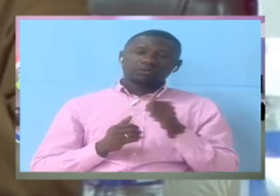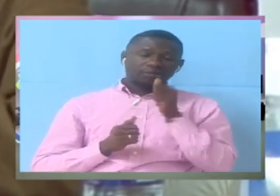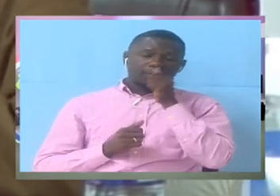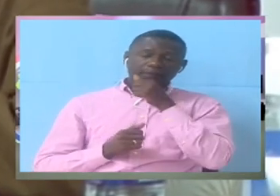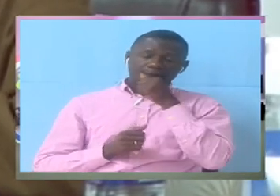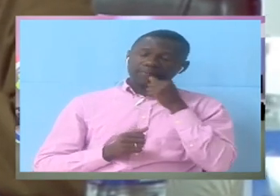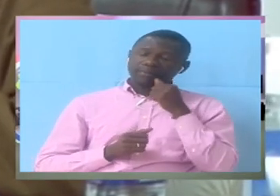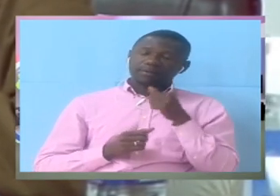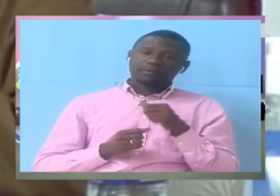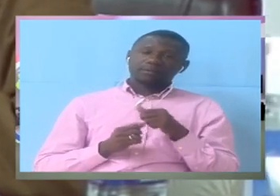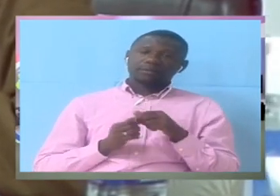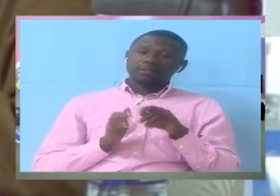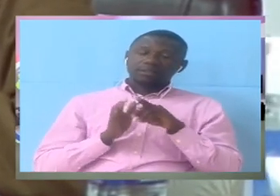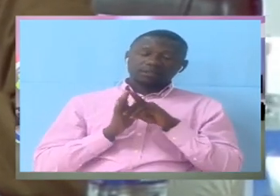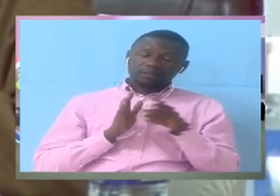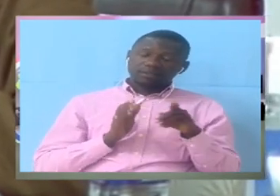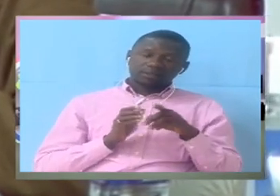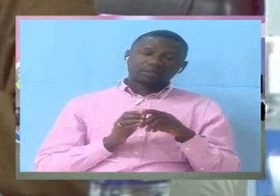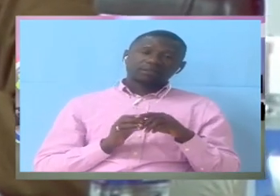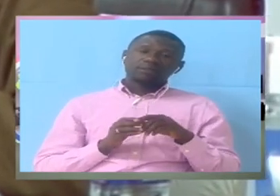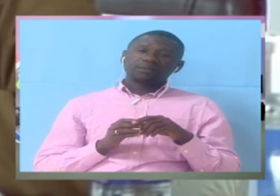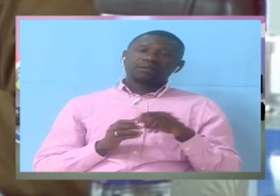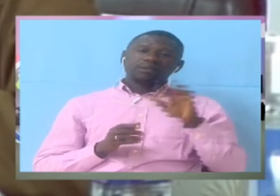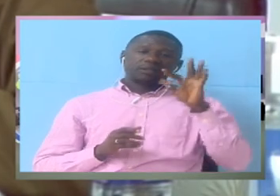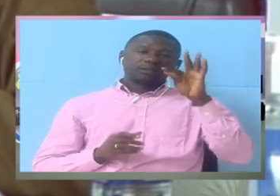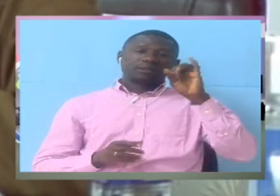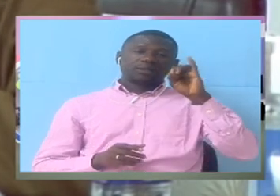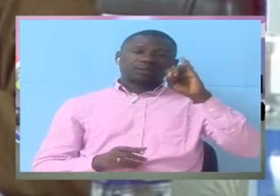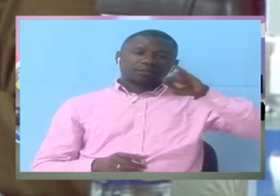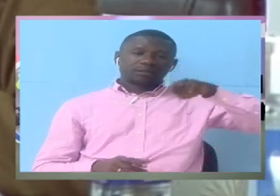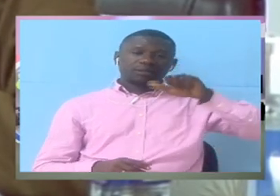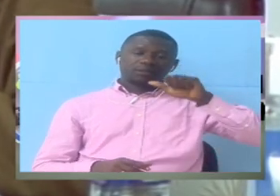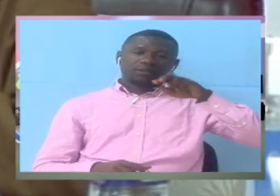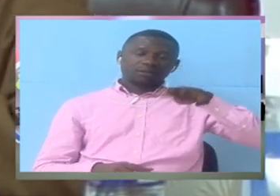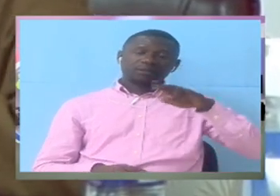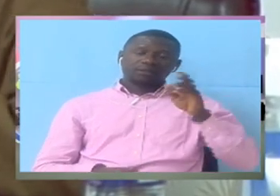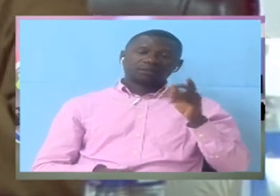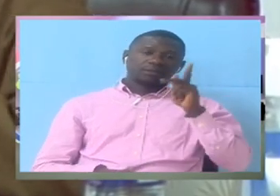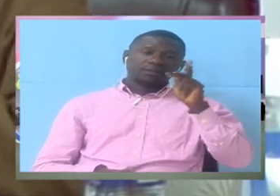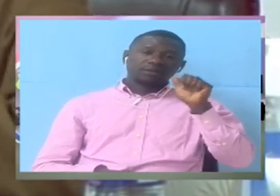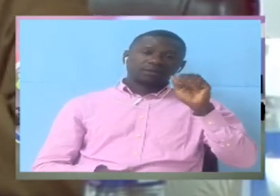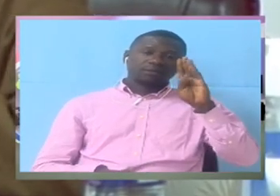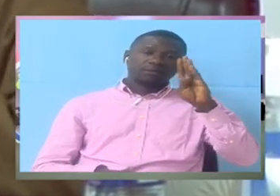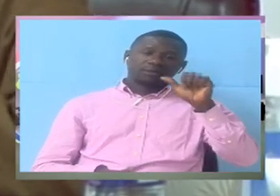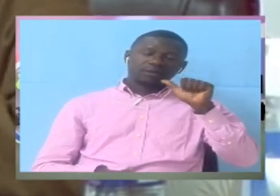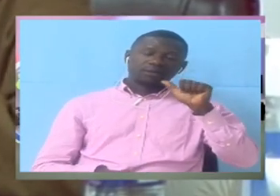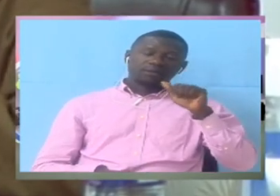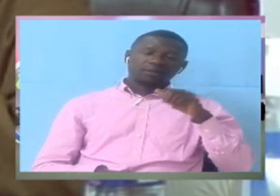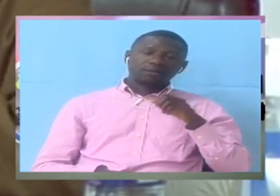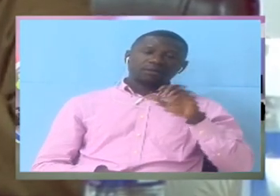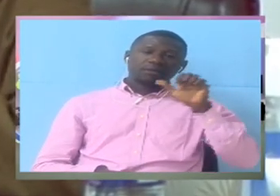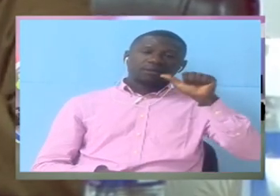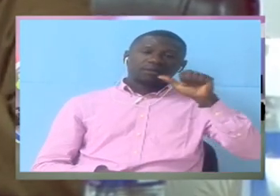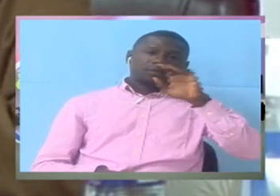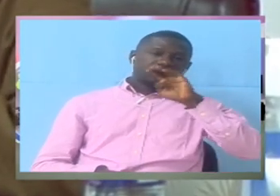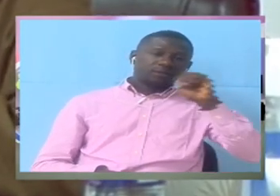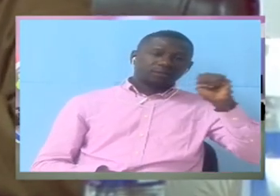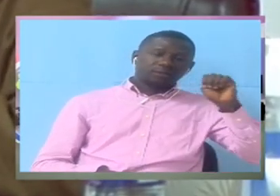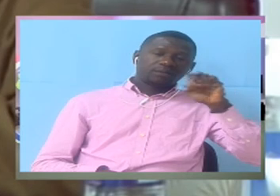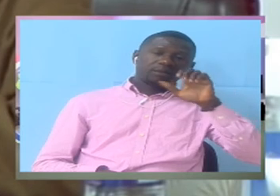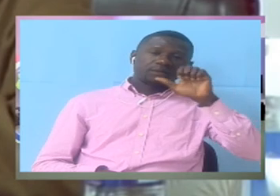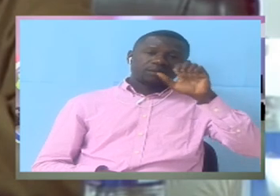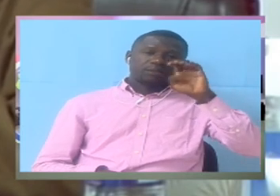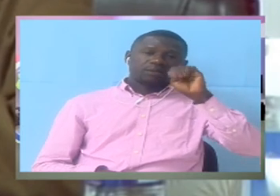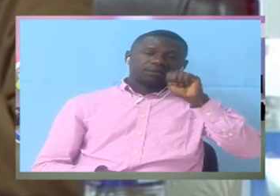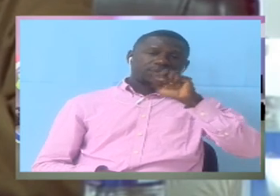and Ellen Johnson Sirleaf were persuading the powers that be